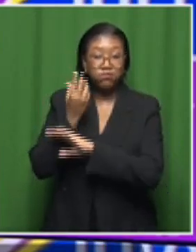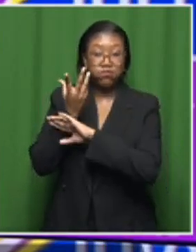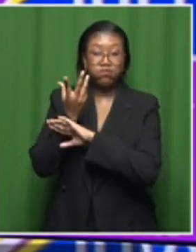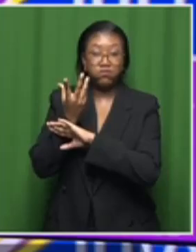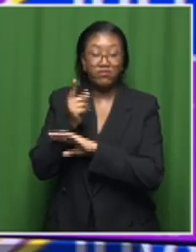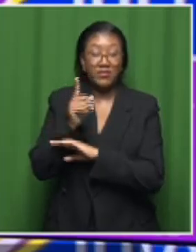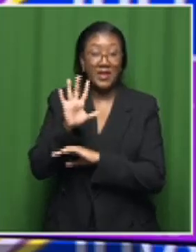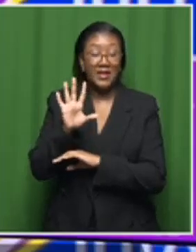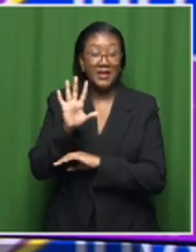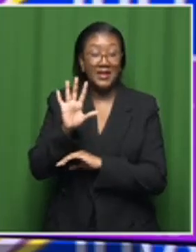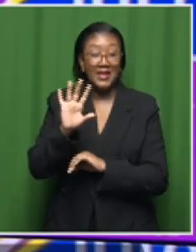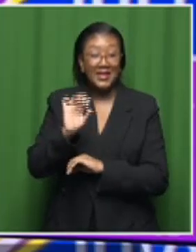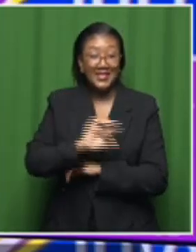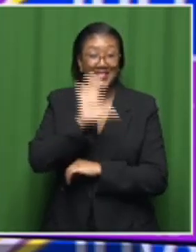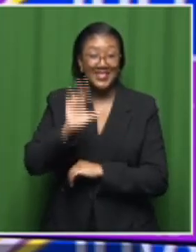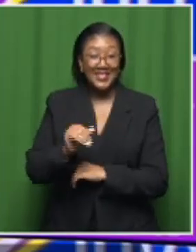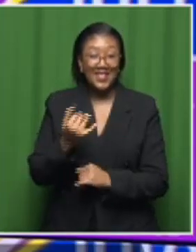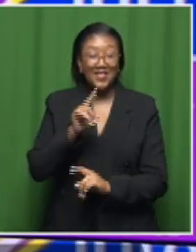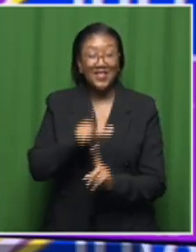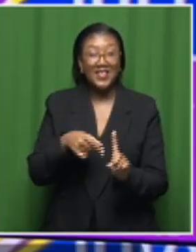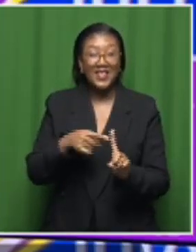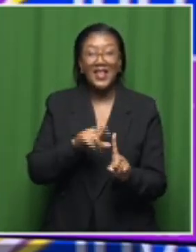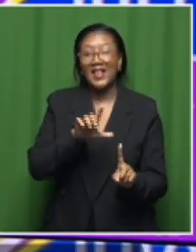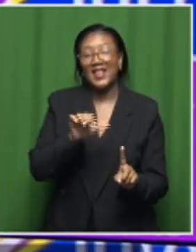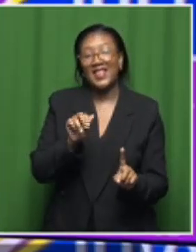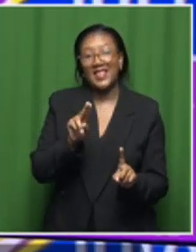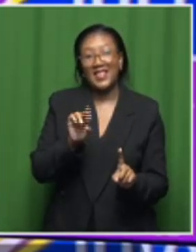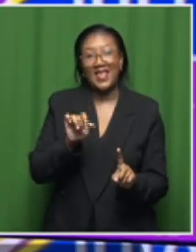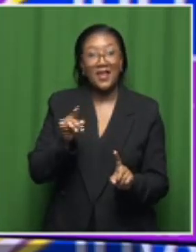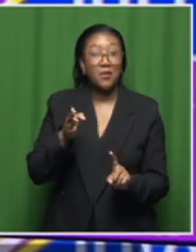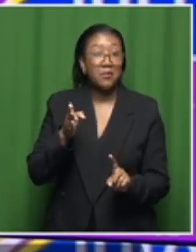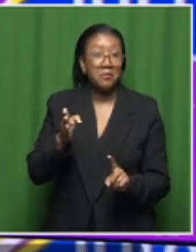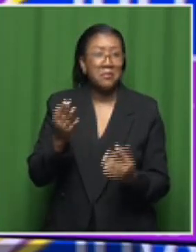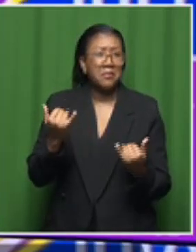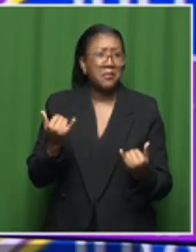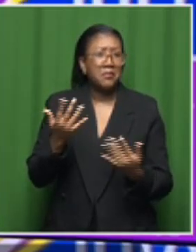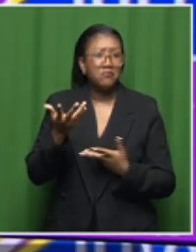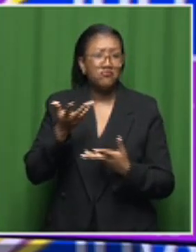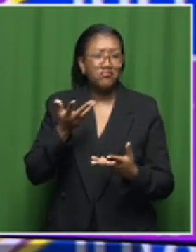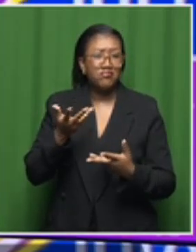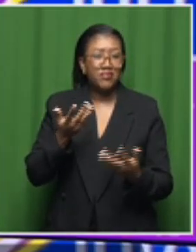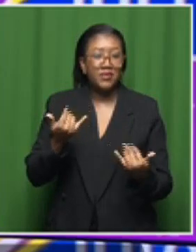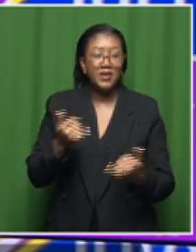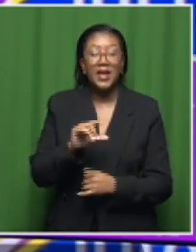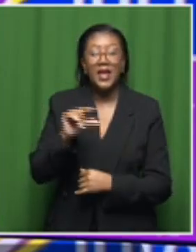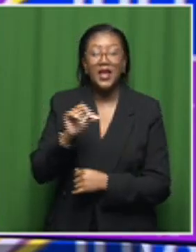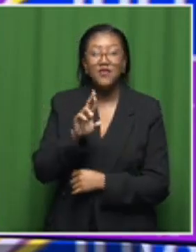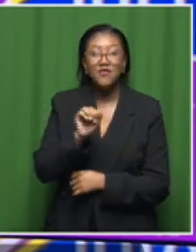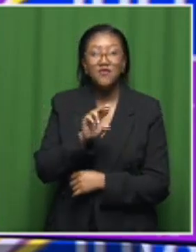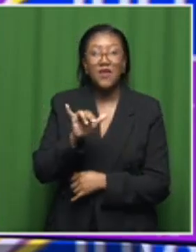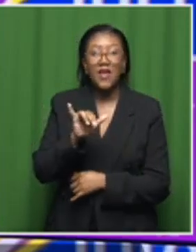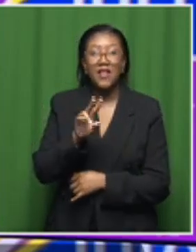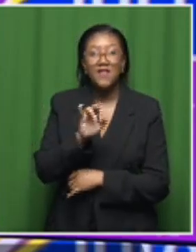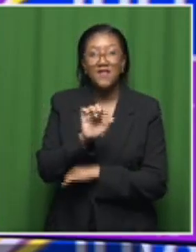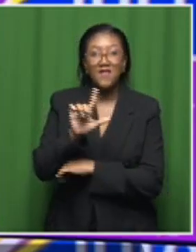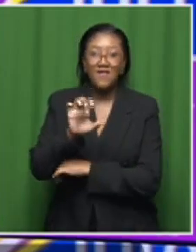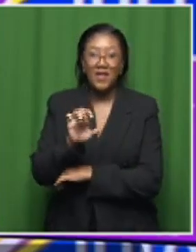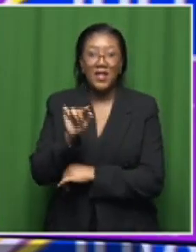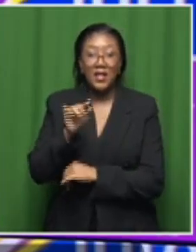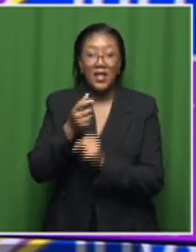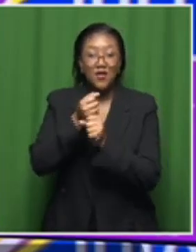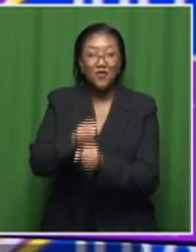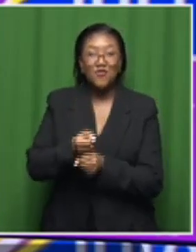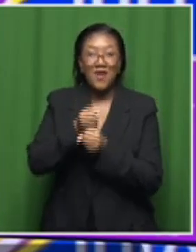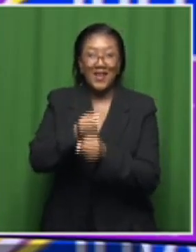and landscapes. Let's cross to Leanne Manas, who's to find out perhaps what we have in store at the Greyville Racecourse. All this happening on